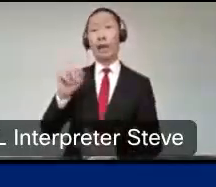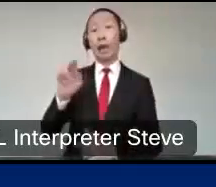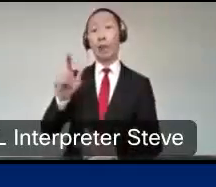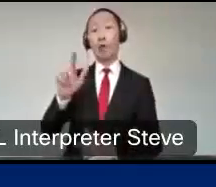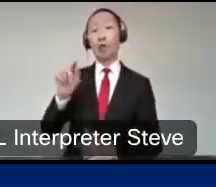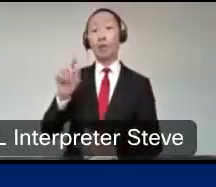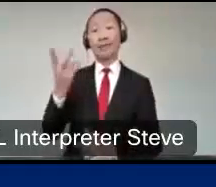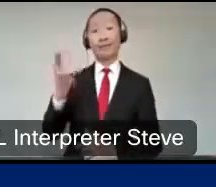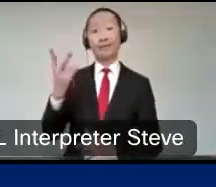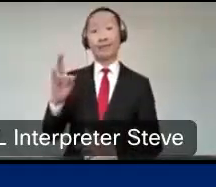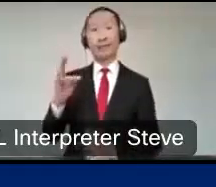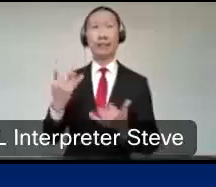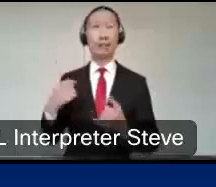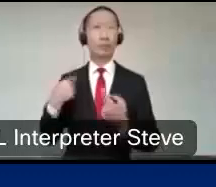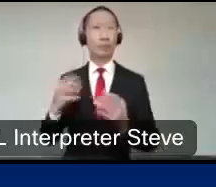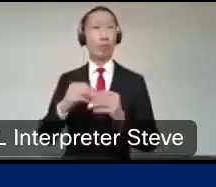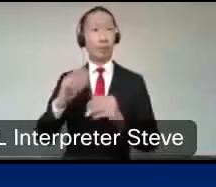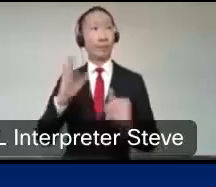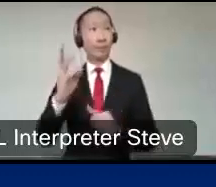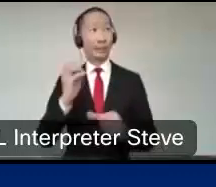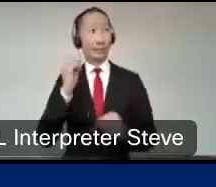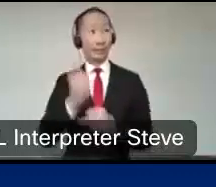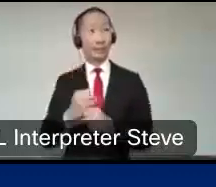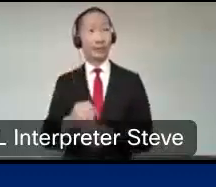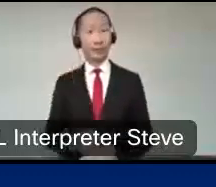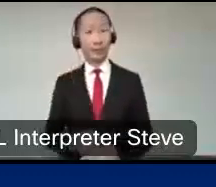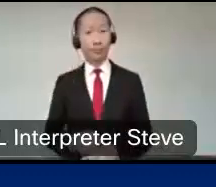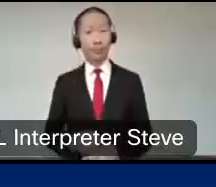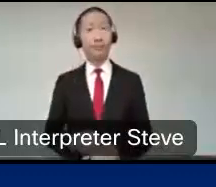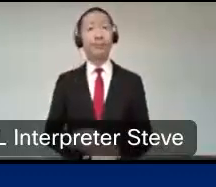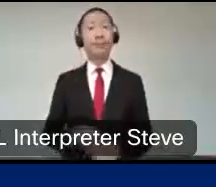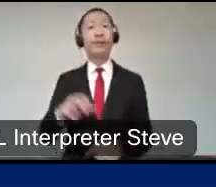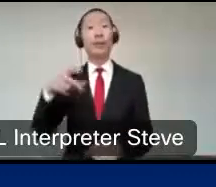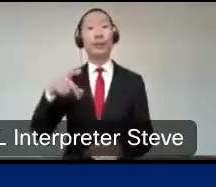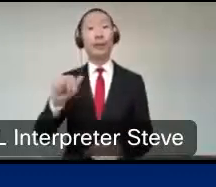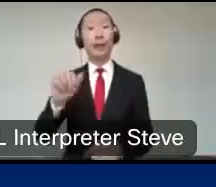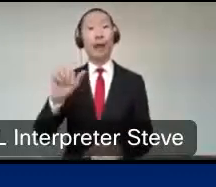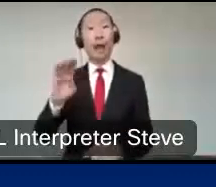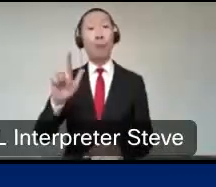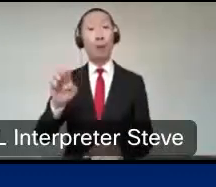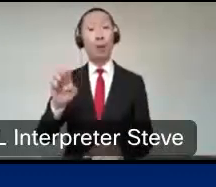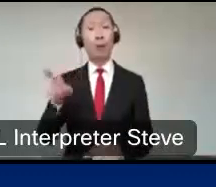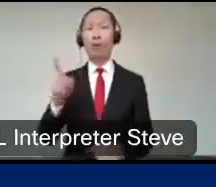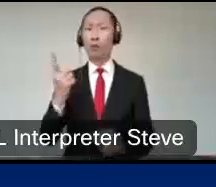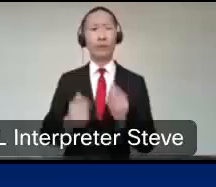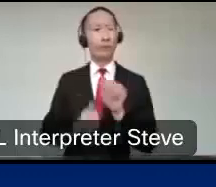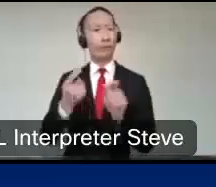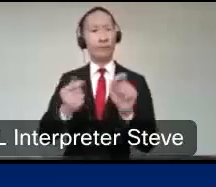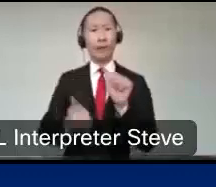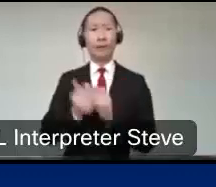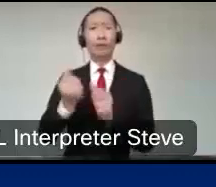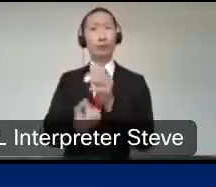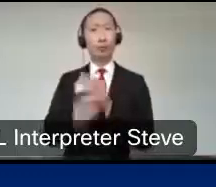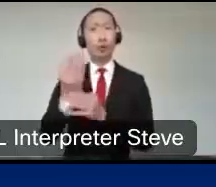2017, so we're more than 6 years old now. And Pennsylvania's ABLE program has been one of the fastest growing in the country